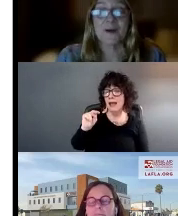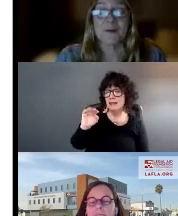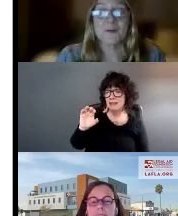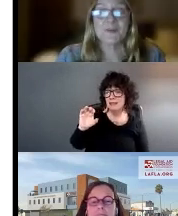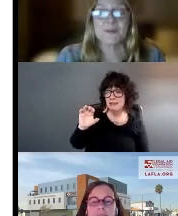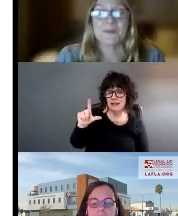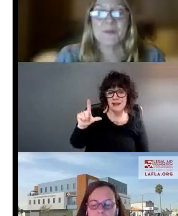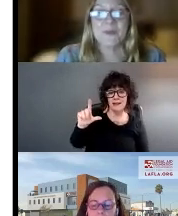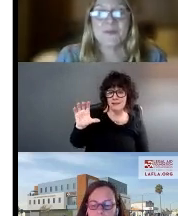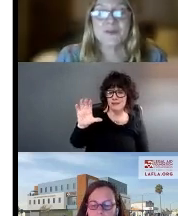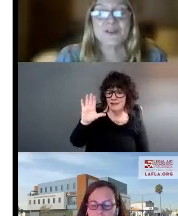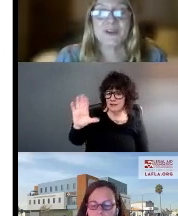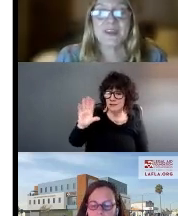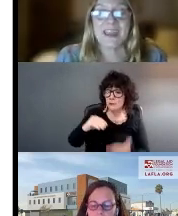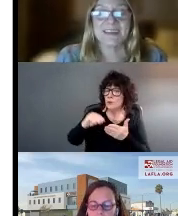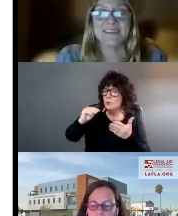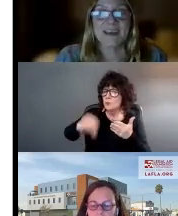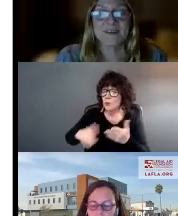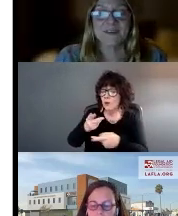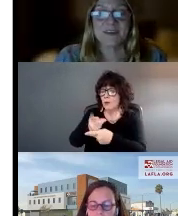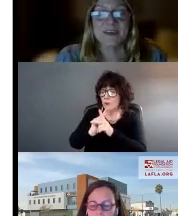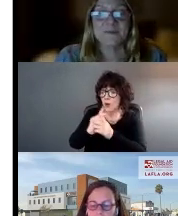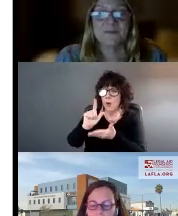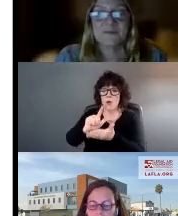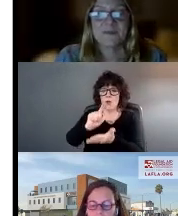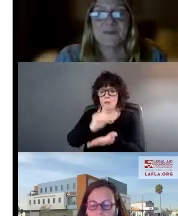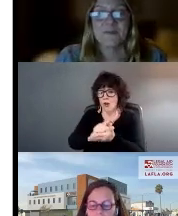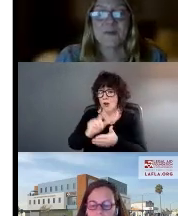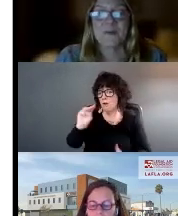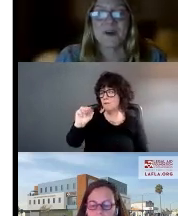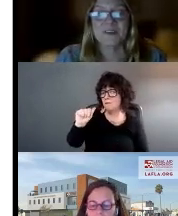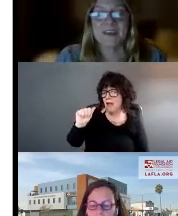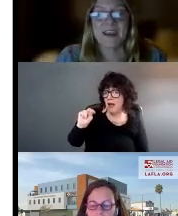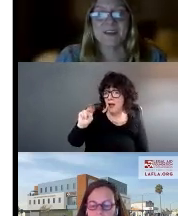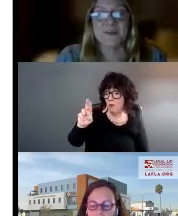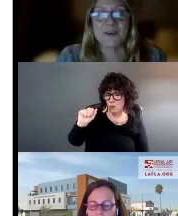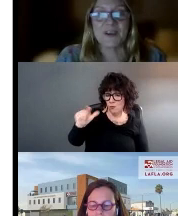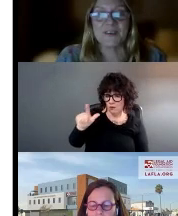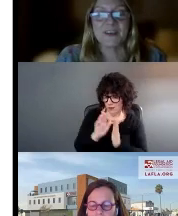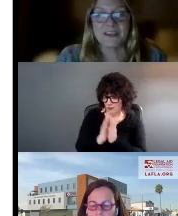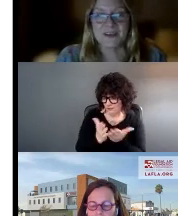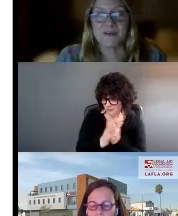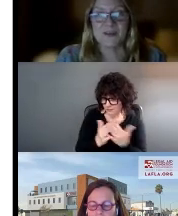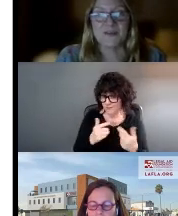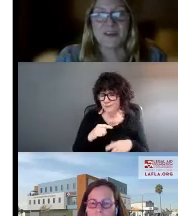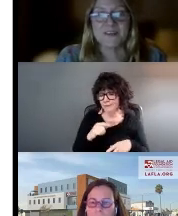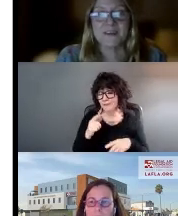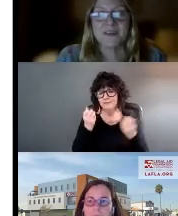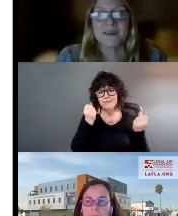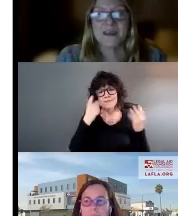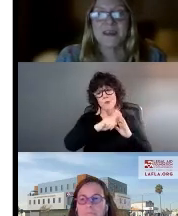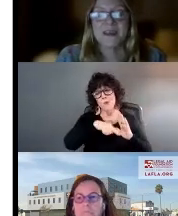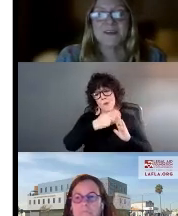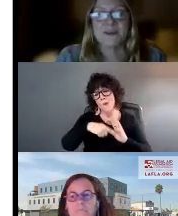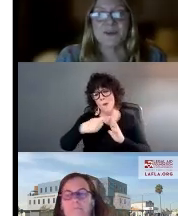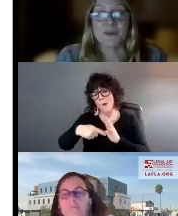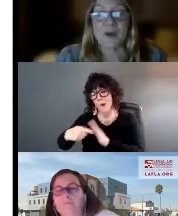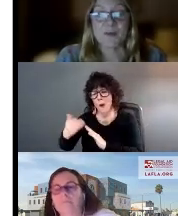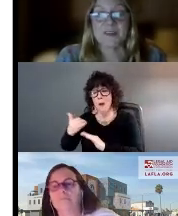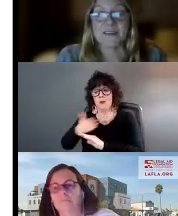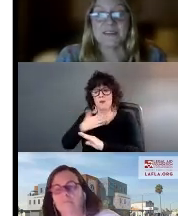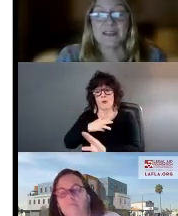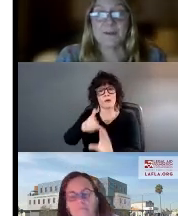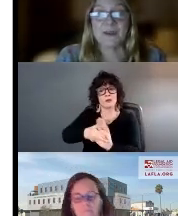Among other roles, before joining NCLC, Robyn worked at the California Attorney General's office. She